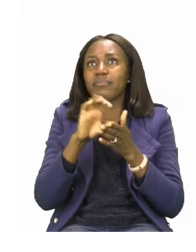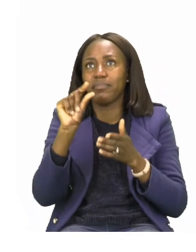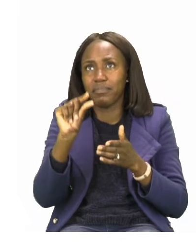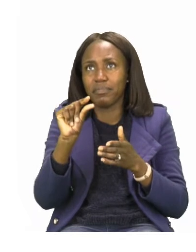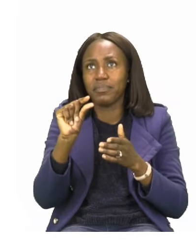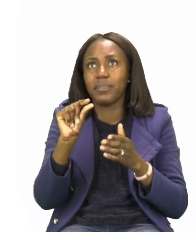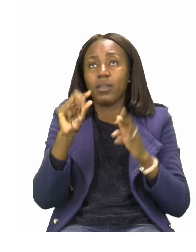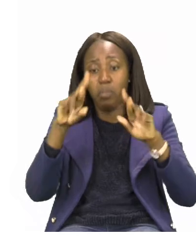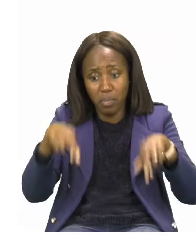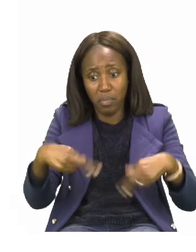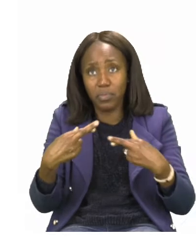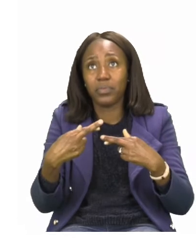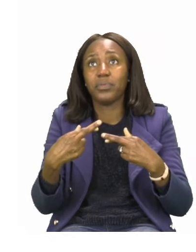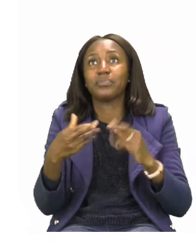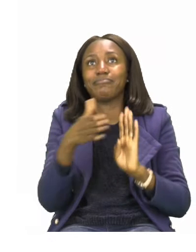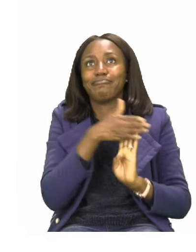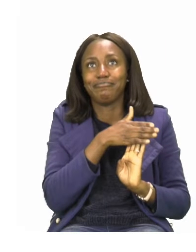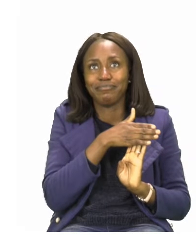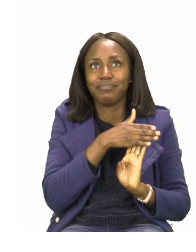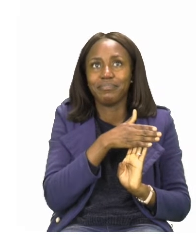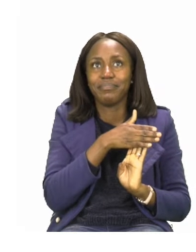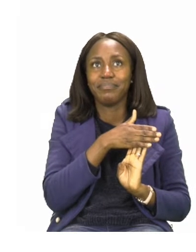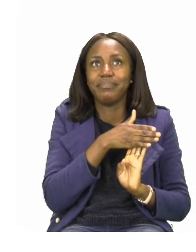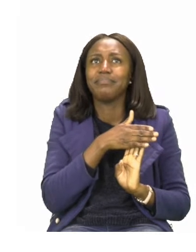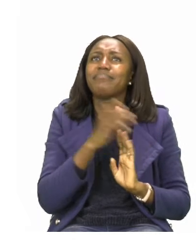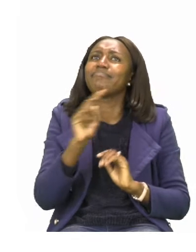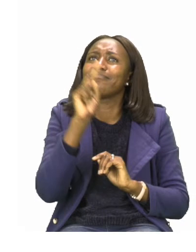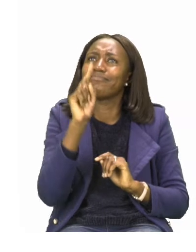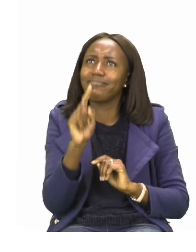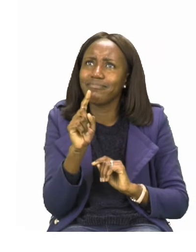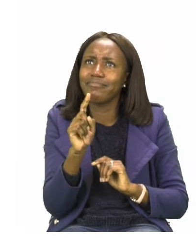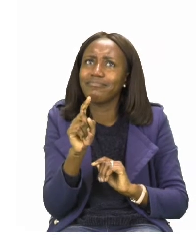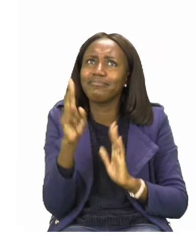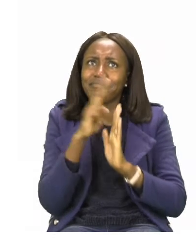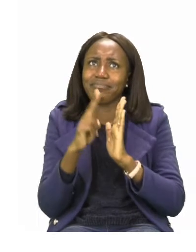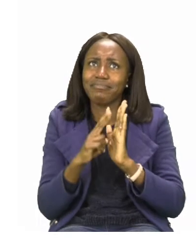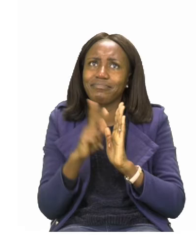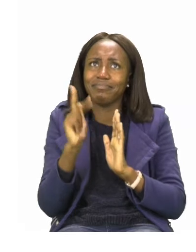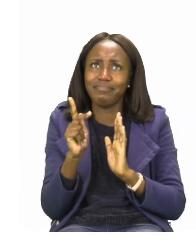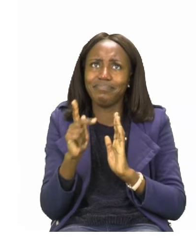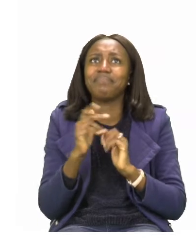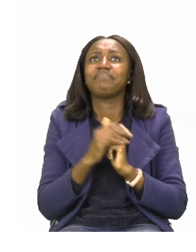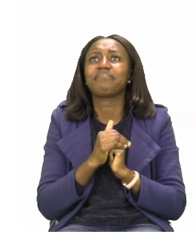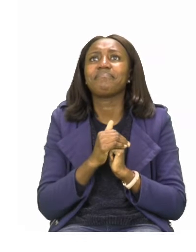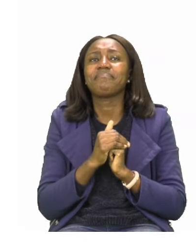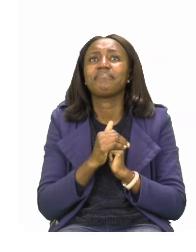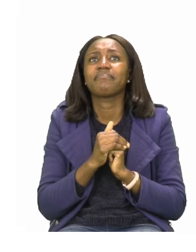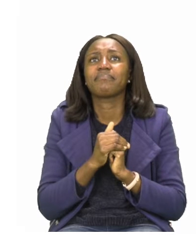resources. Now, it's asking us to read and then we will write below whether we